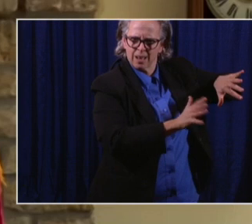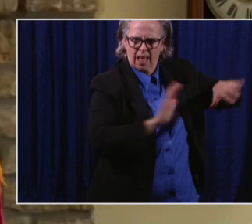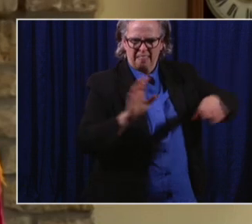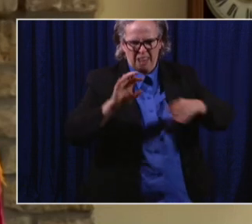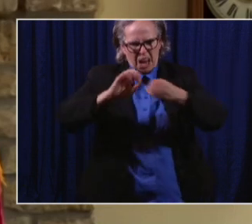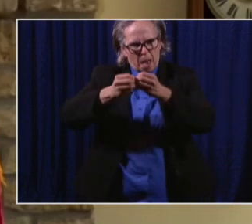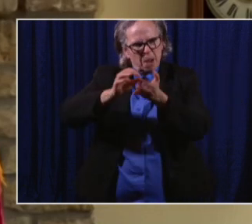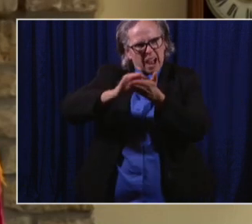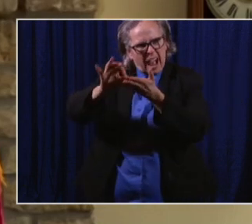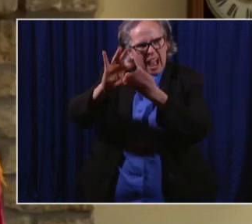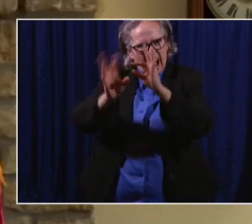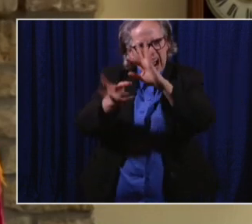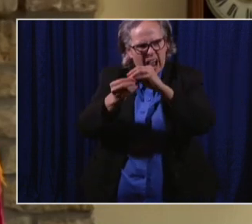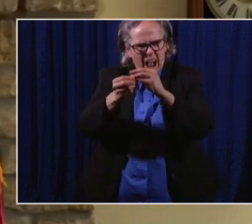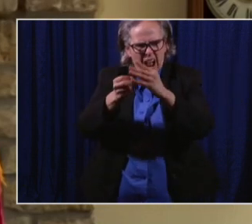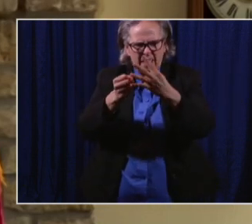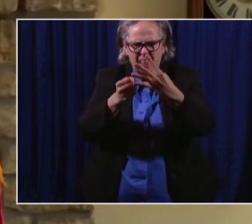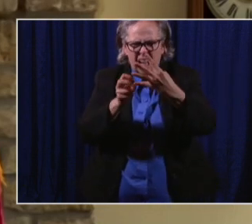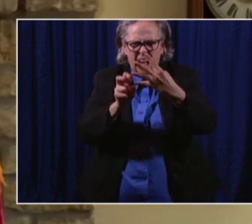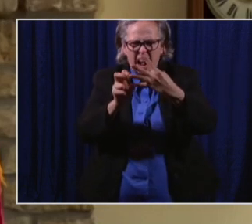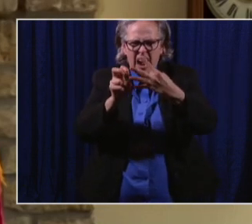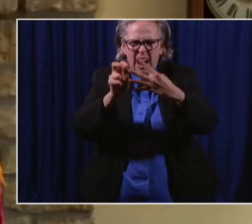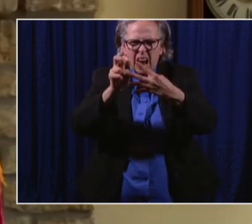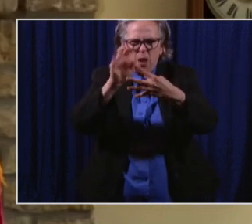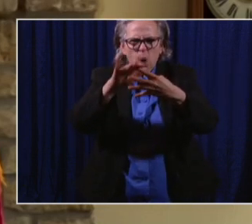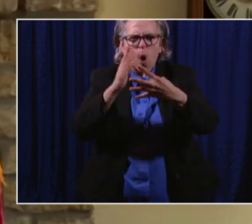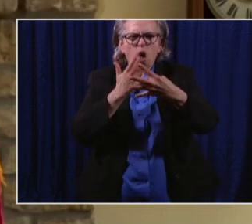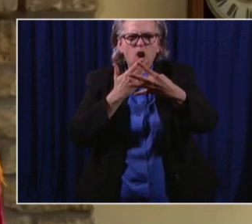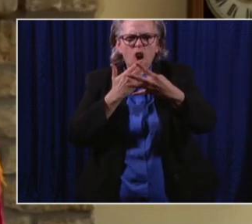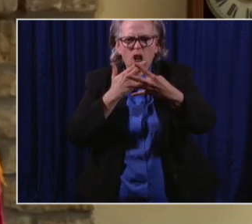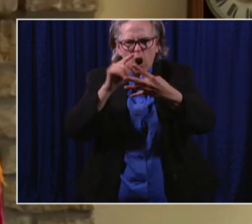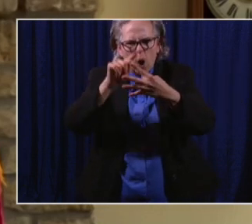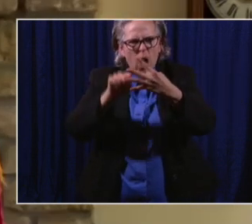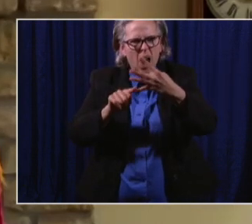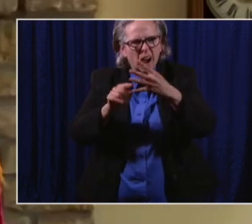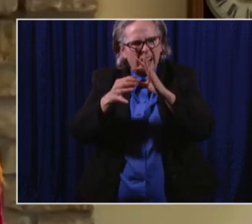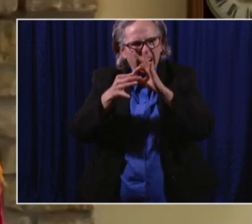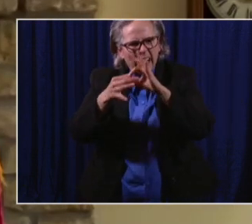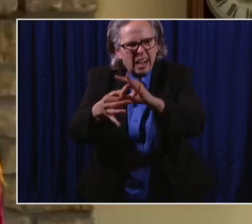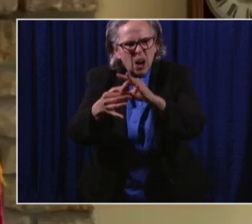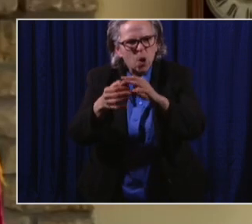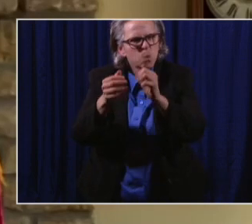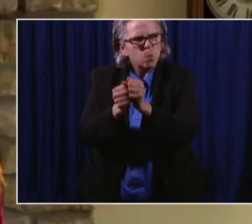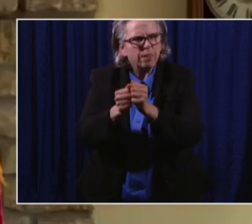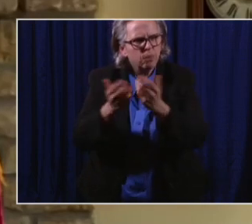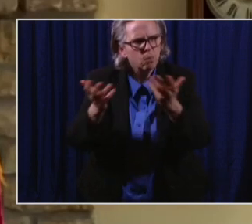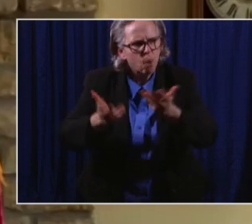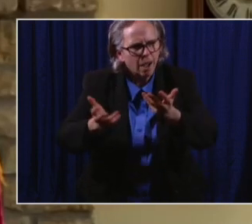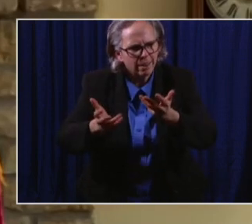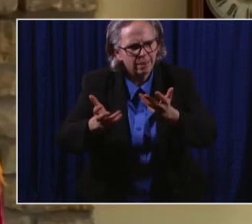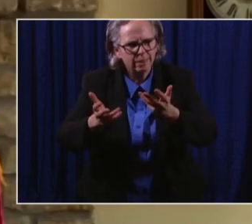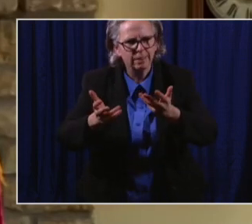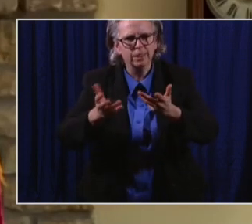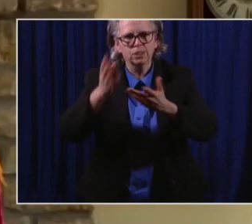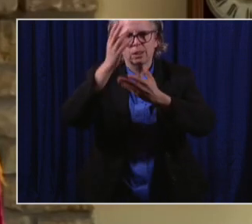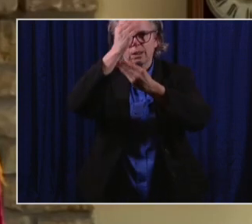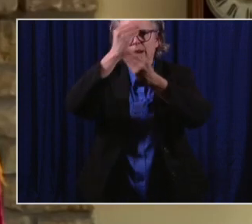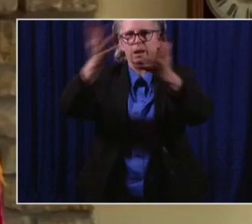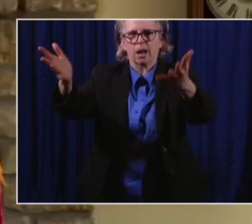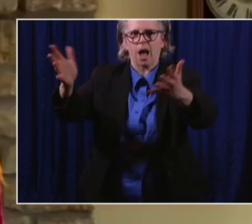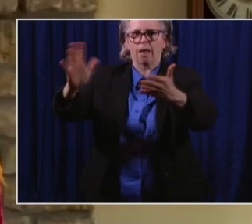these color codes are really to inform people of the nature of a